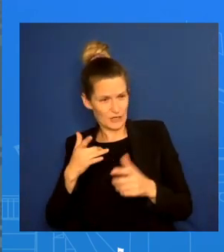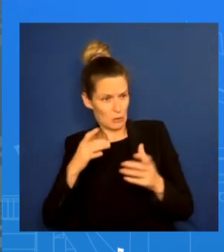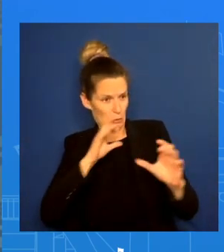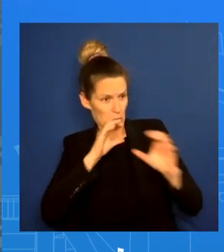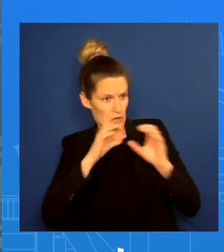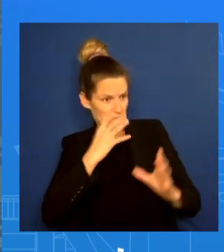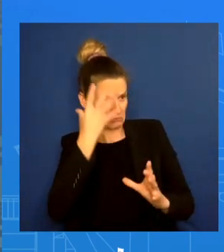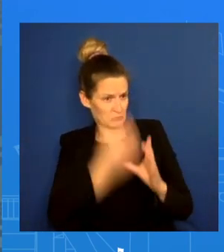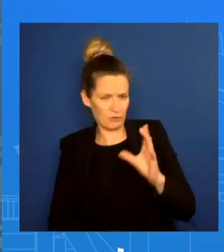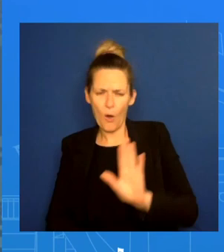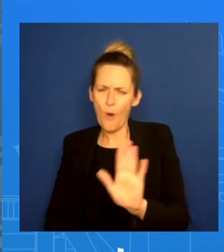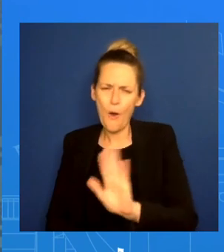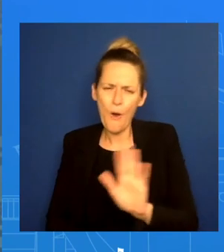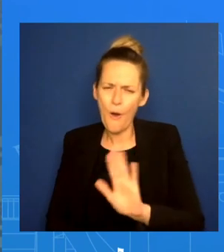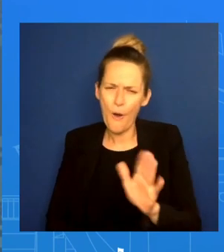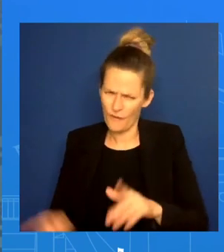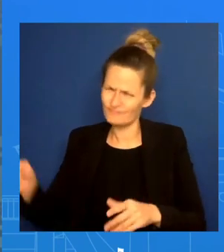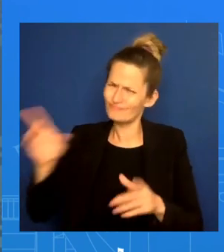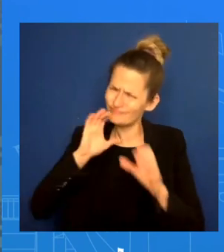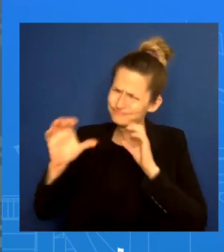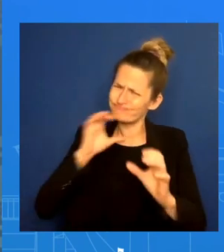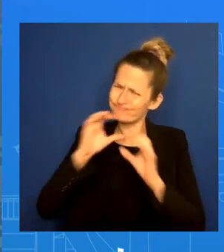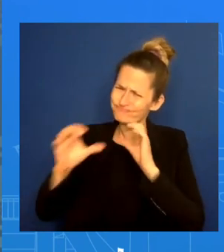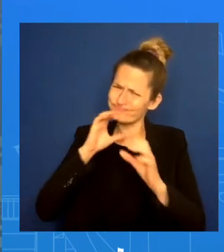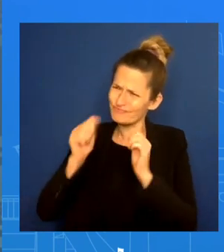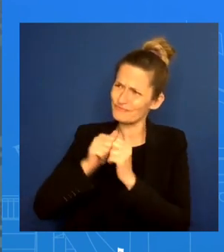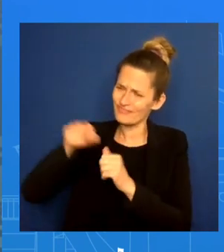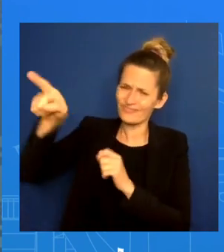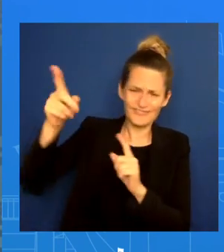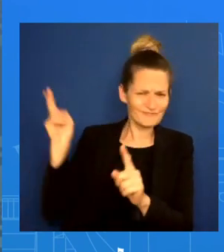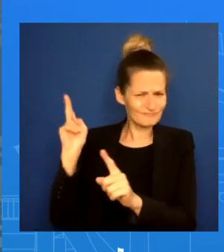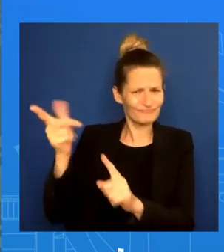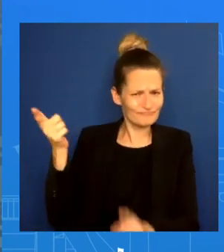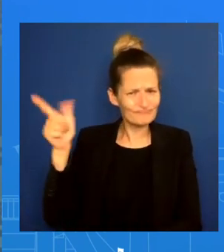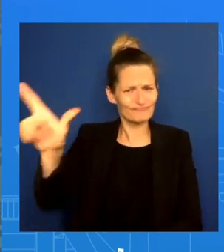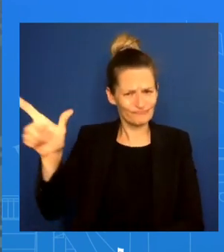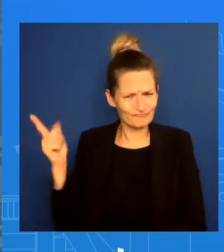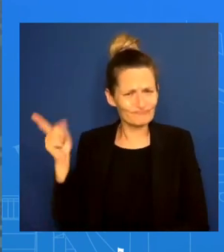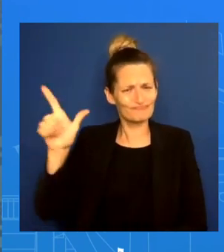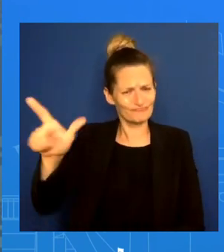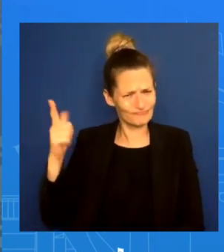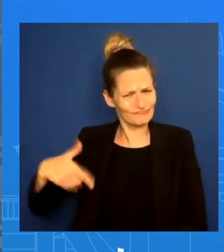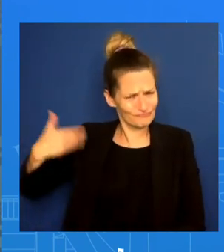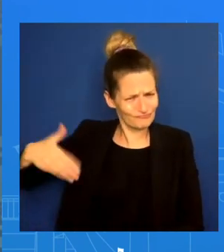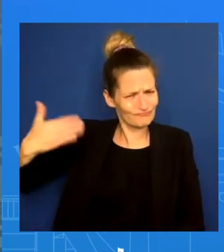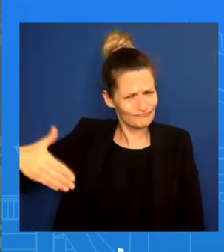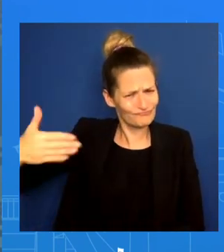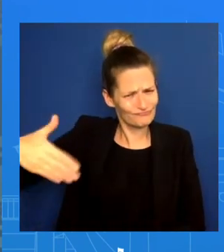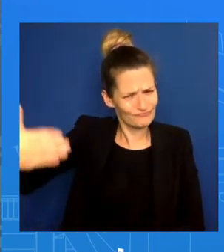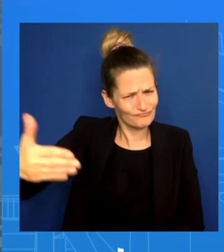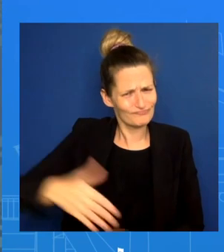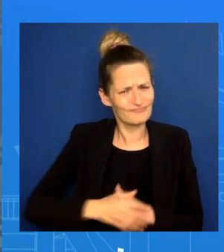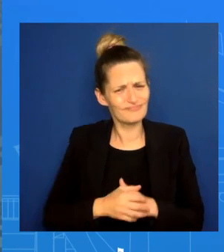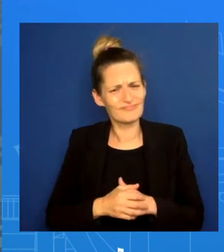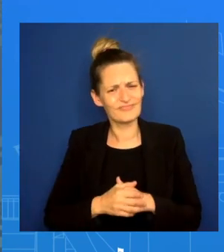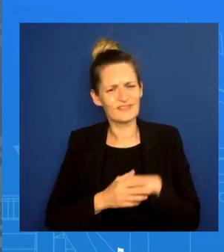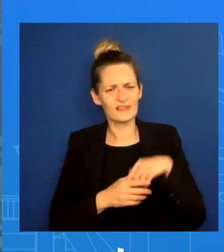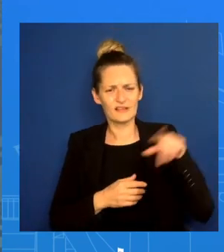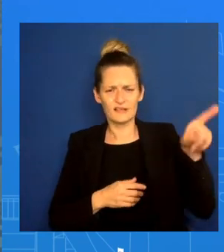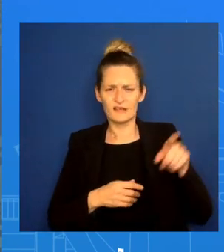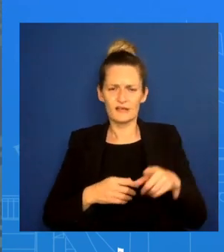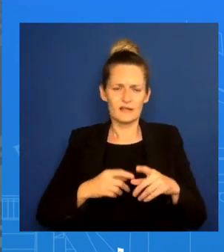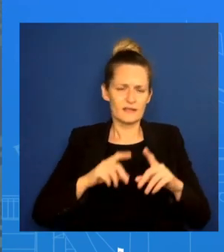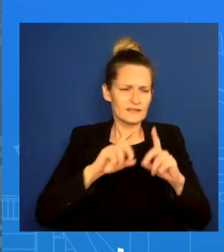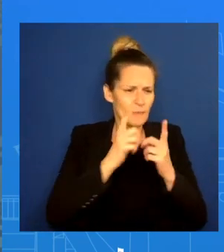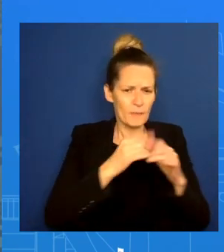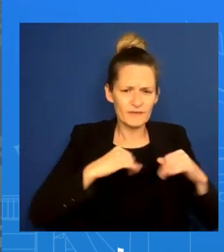secretary, the secretary of state, other cabinet officials, Mr. Sullivan clearly works on